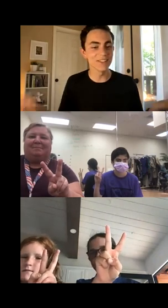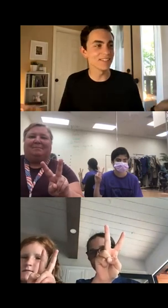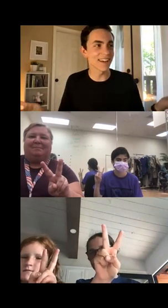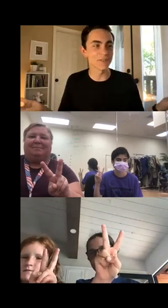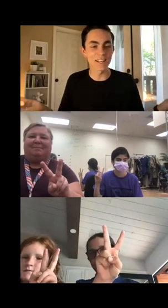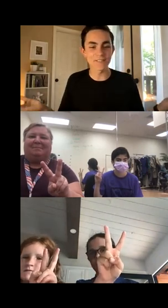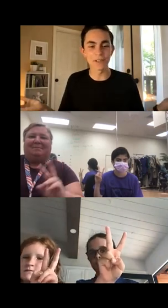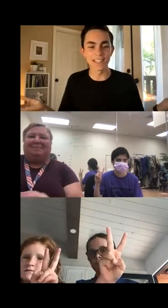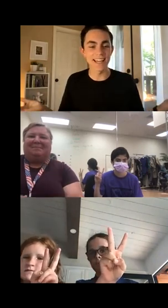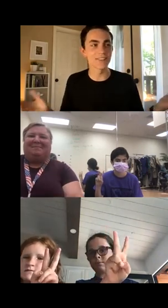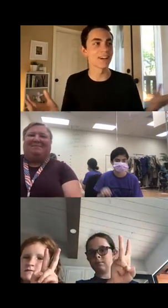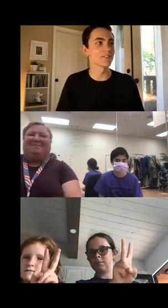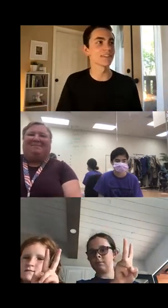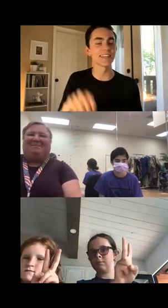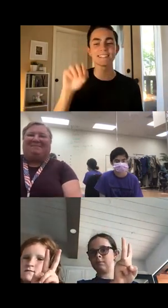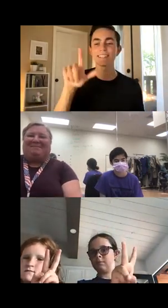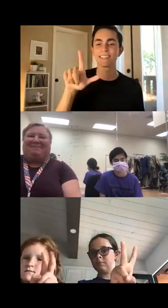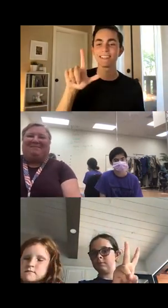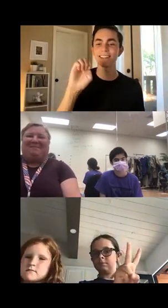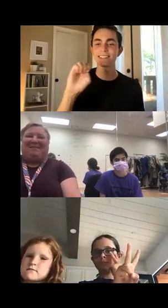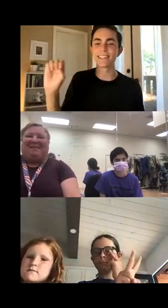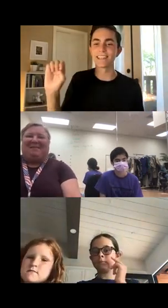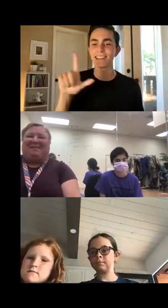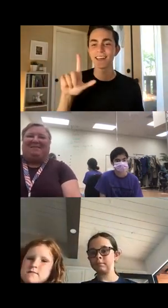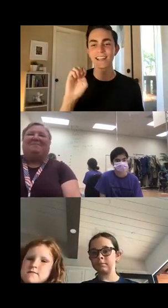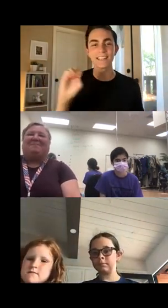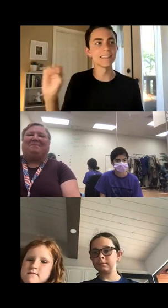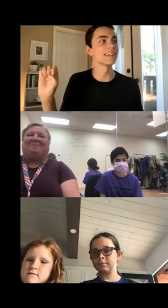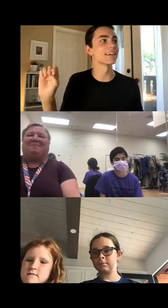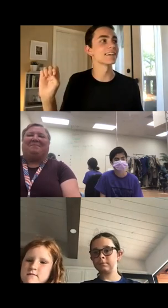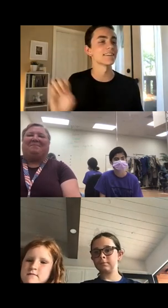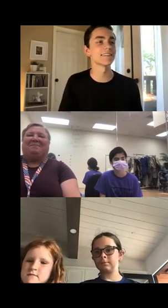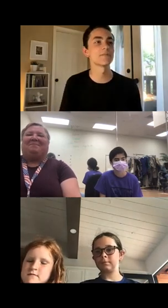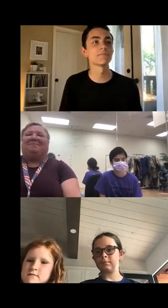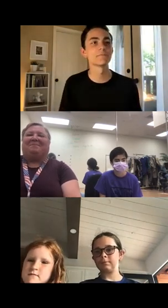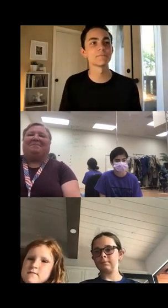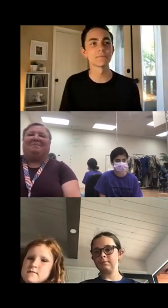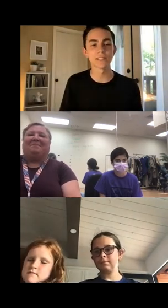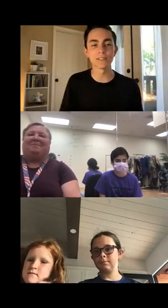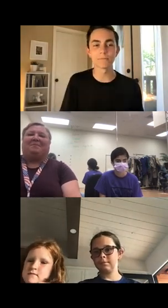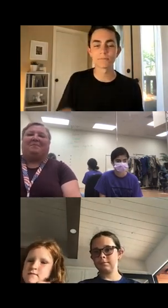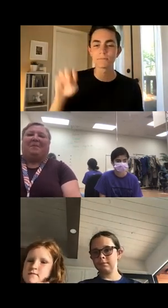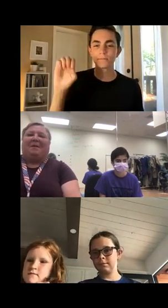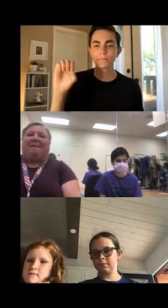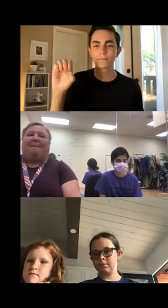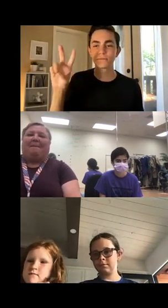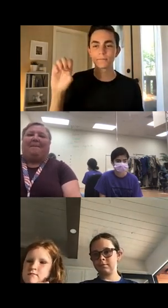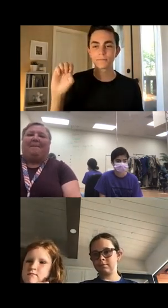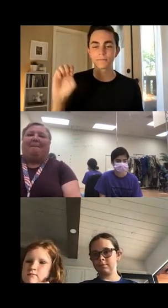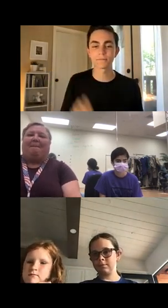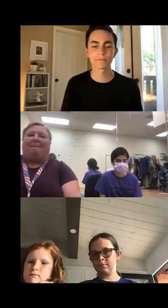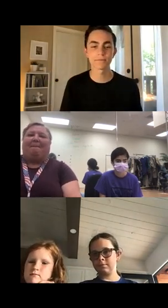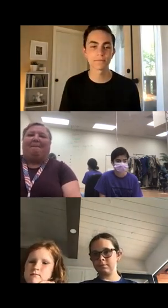Good. You don't even have to ask for it again. You guys are fantastic. Lee. L-E. Okay.